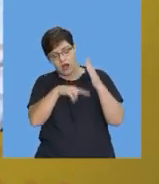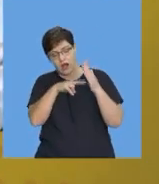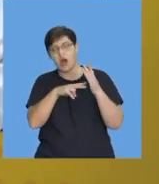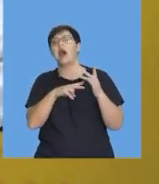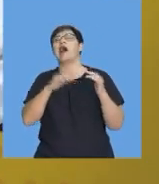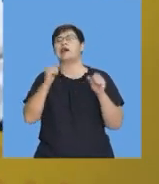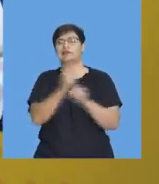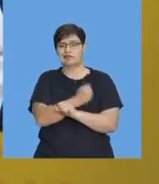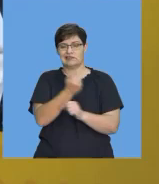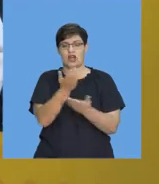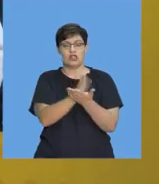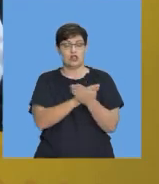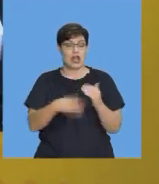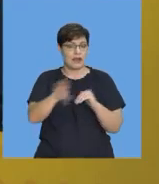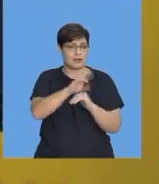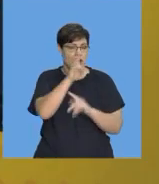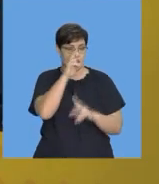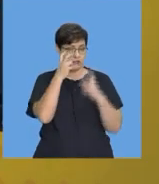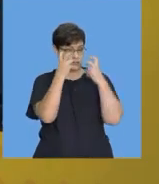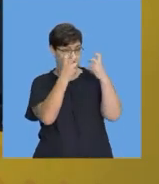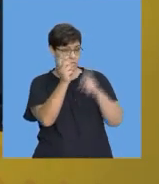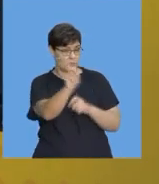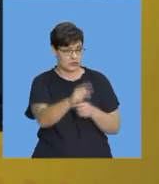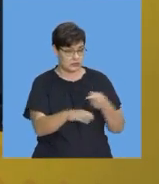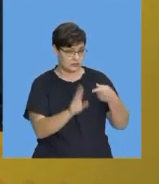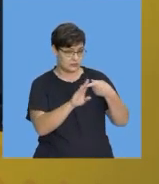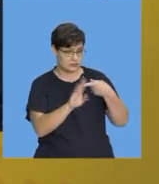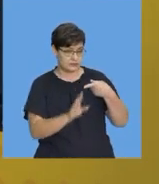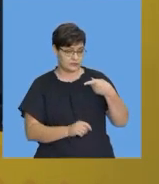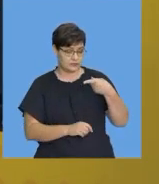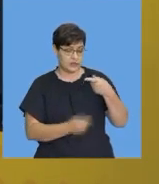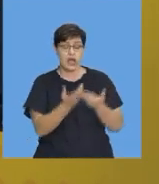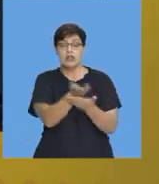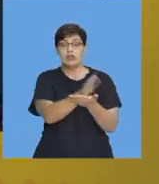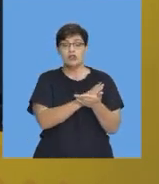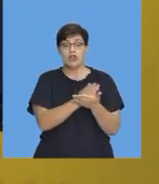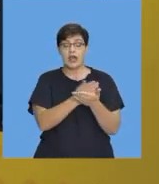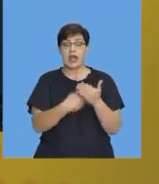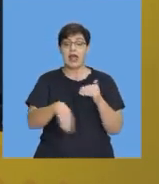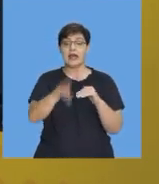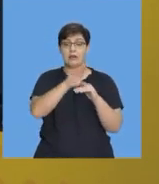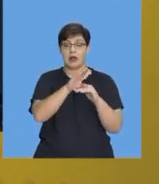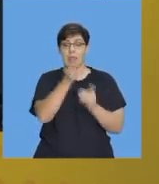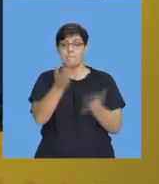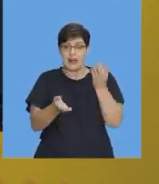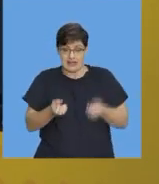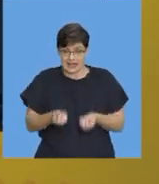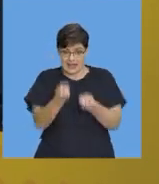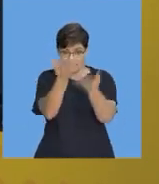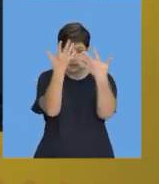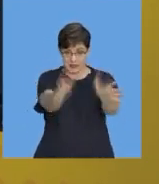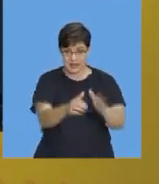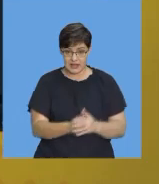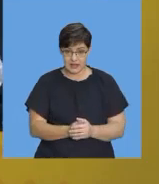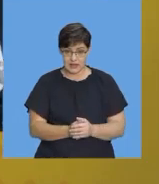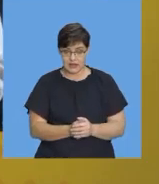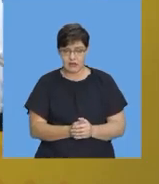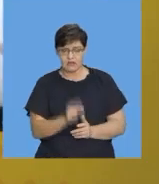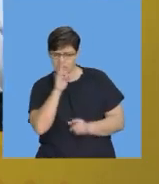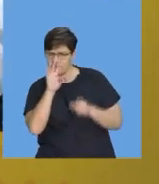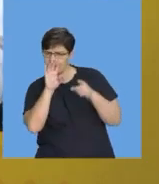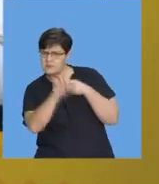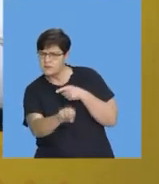you are working with share capital. Number one, if a share capital balance is given to you,